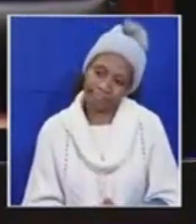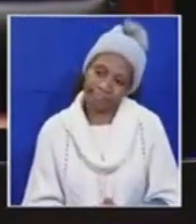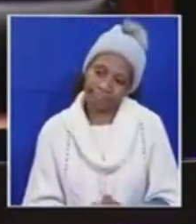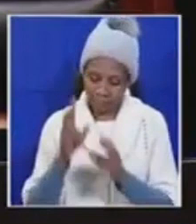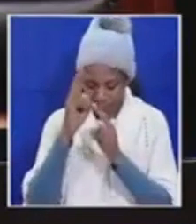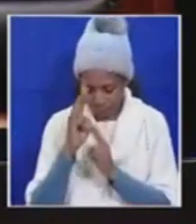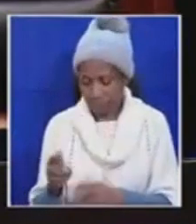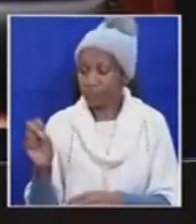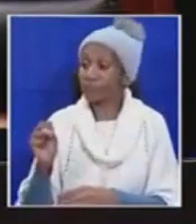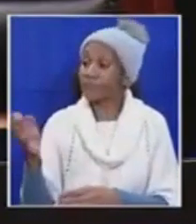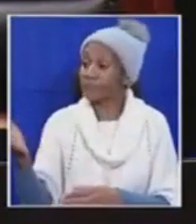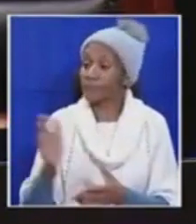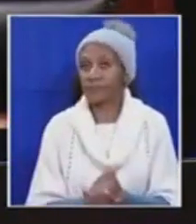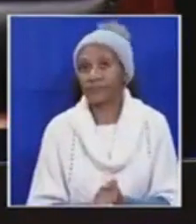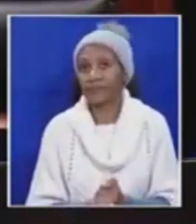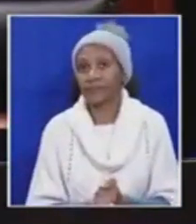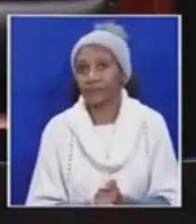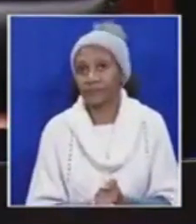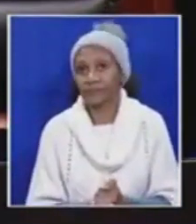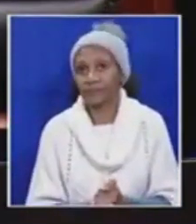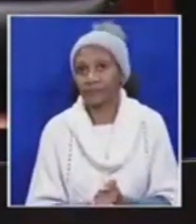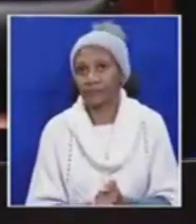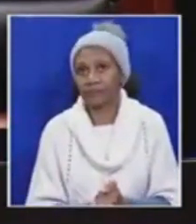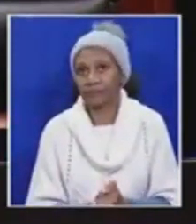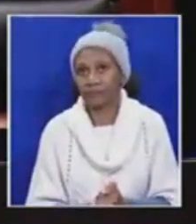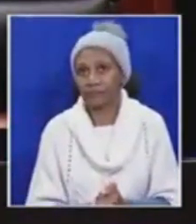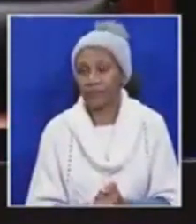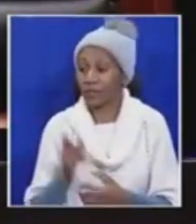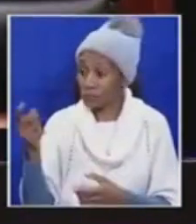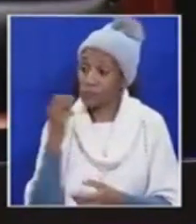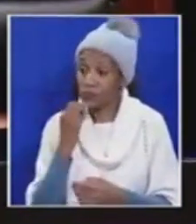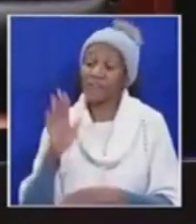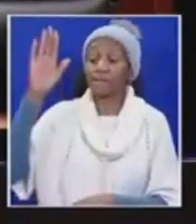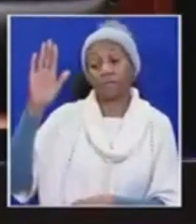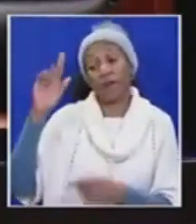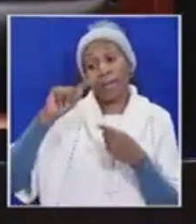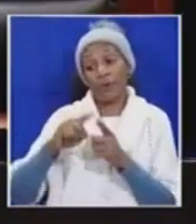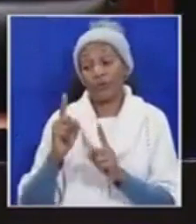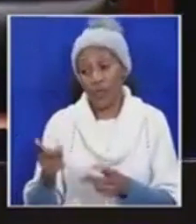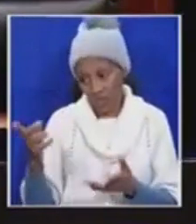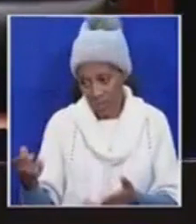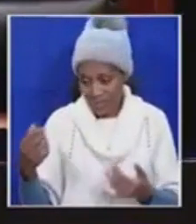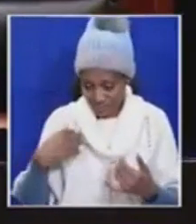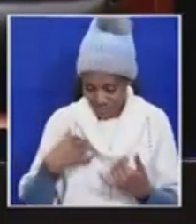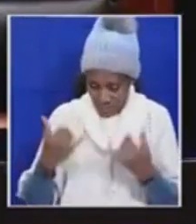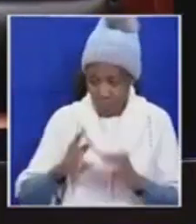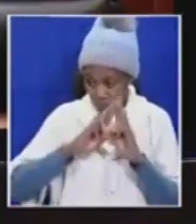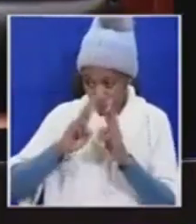Honourable Steenhuisen, you have called a point of order. Can you allow me to respond to